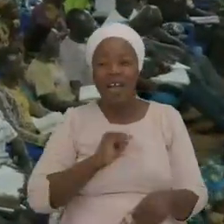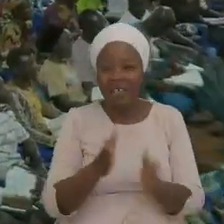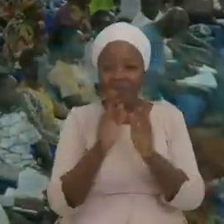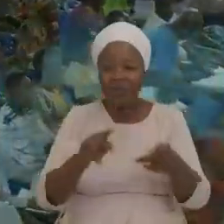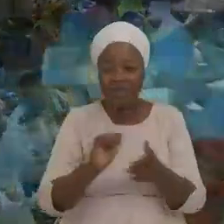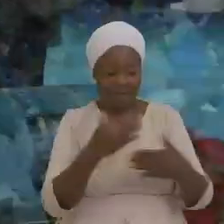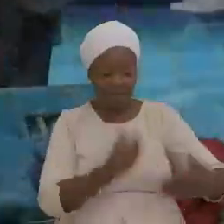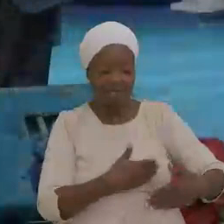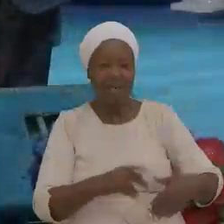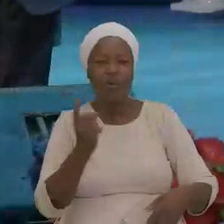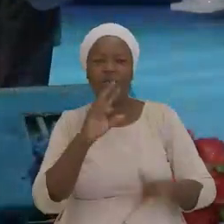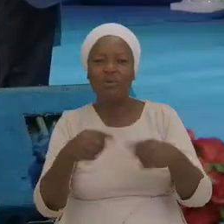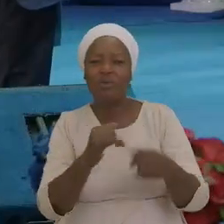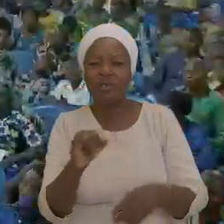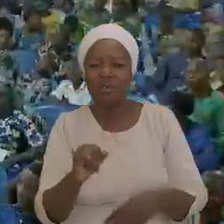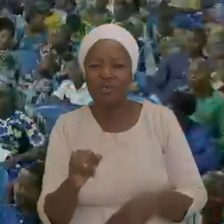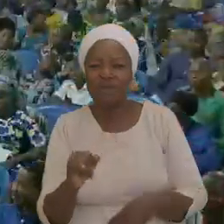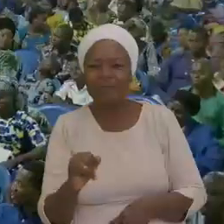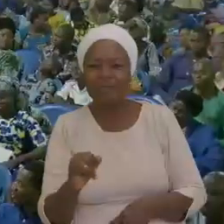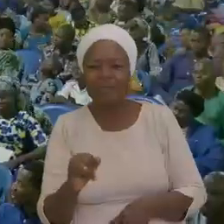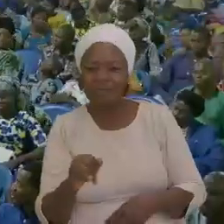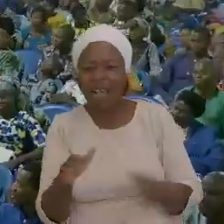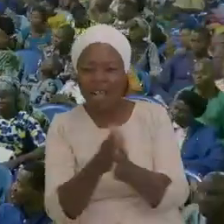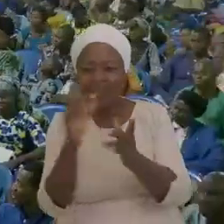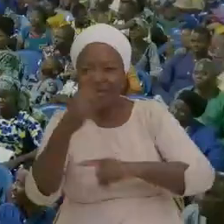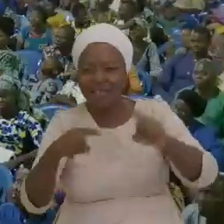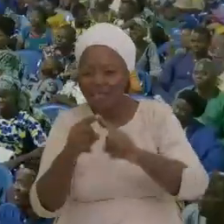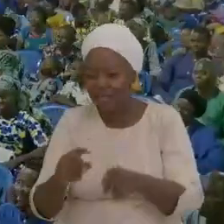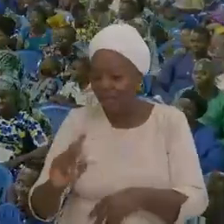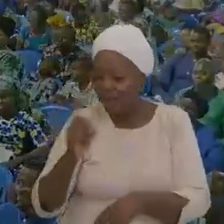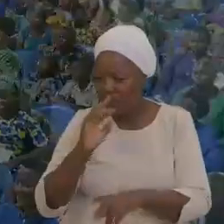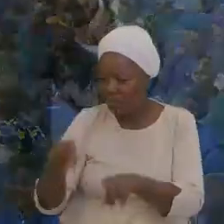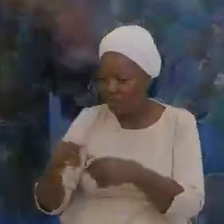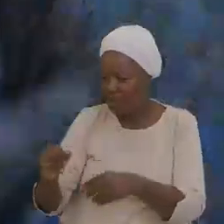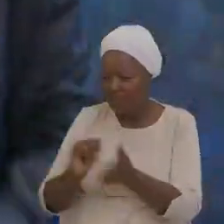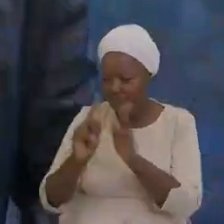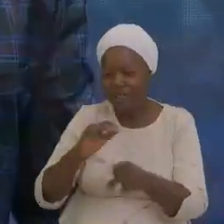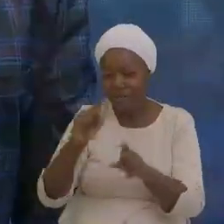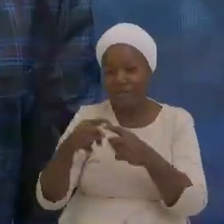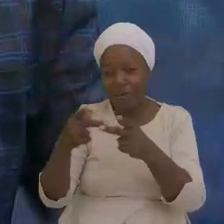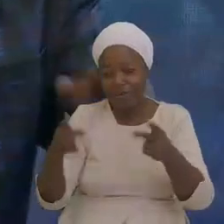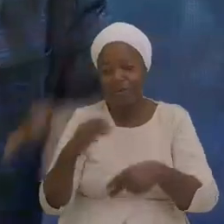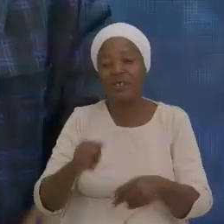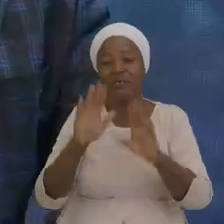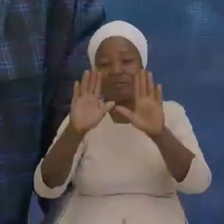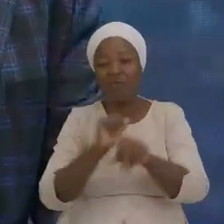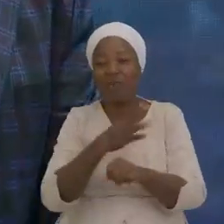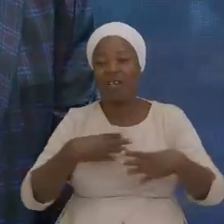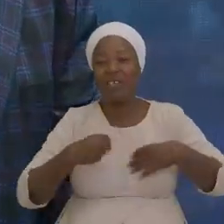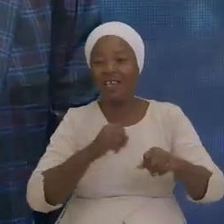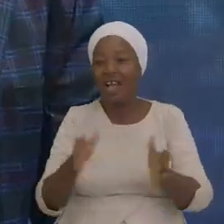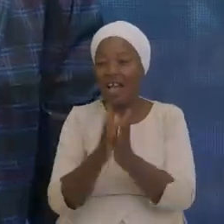are you going? He's going to the place of miracle and healing. Ask anybody